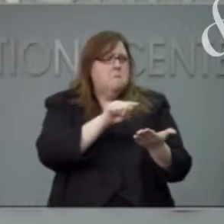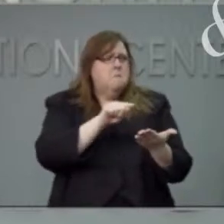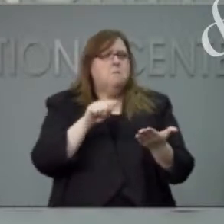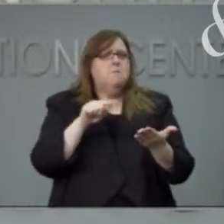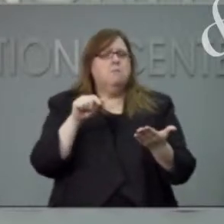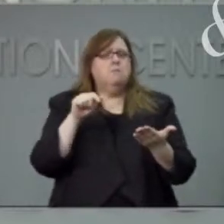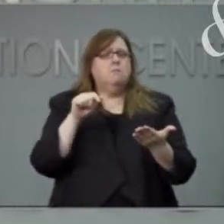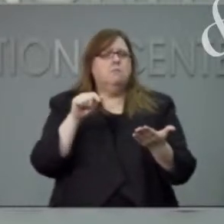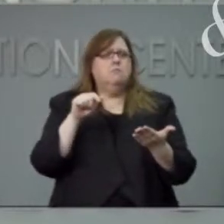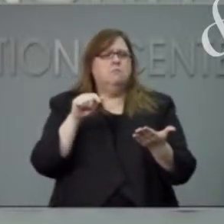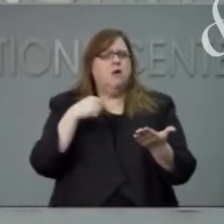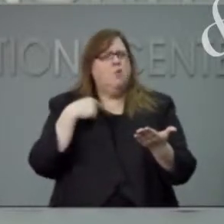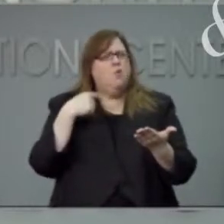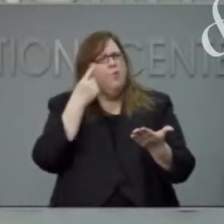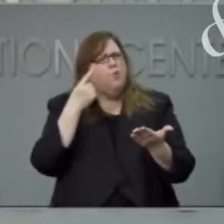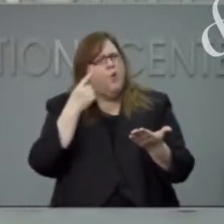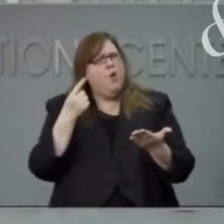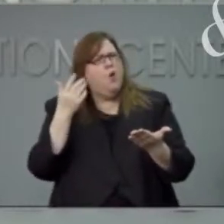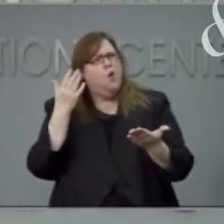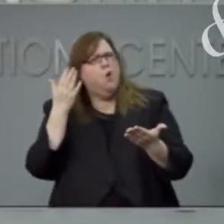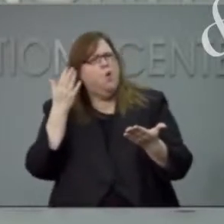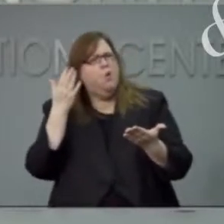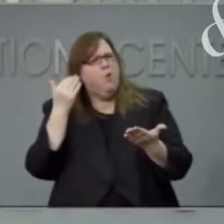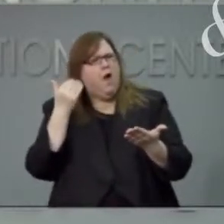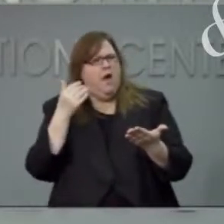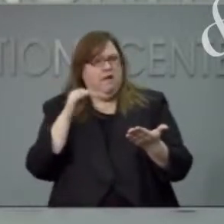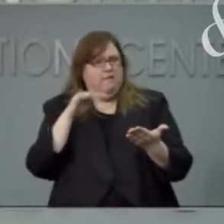they reopen under the exact same